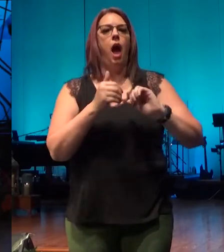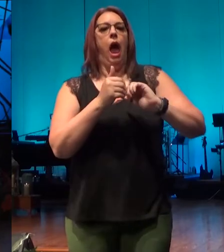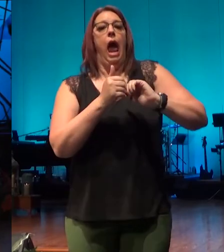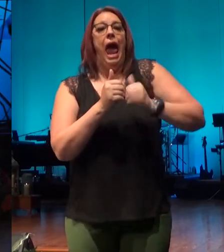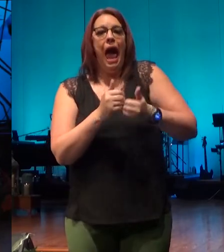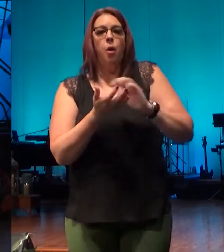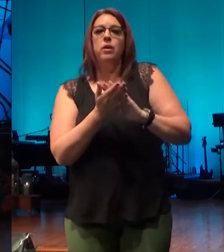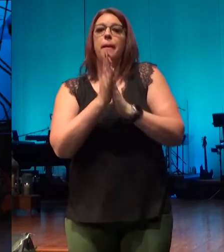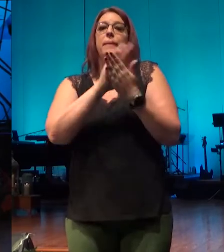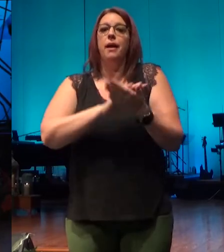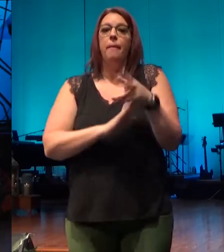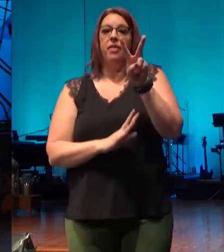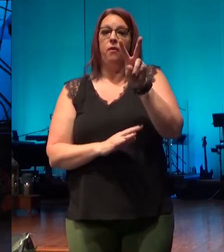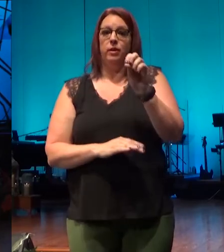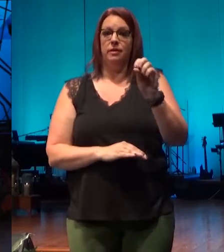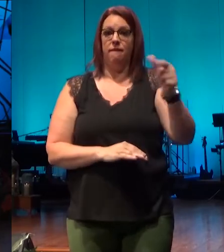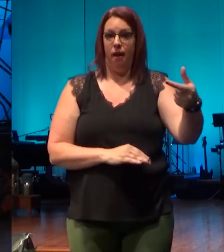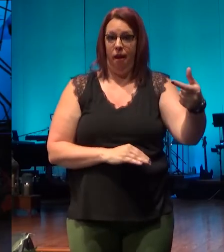voice of God.